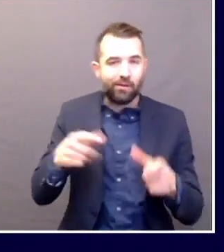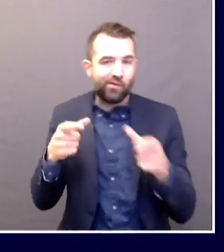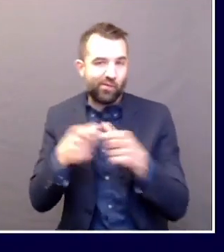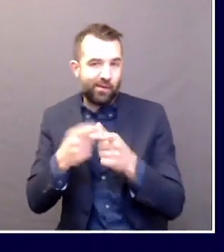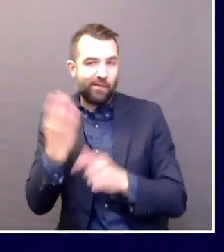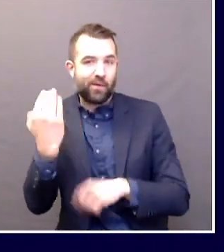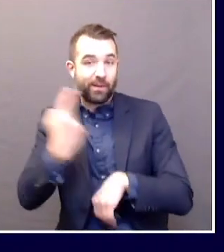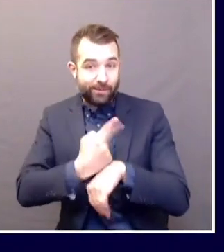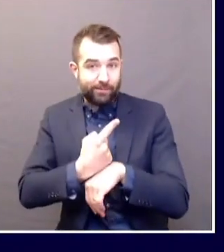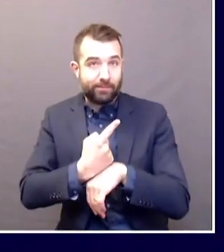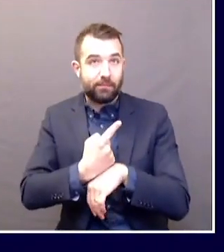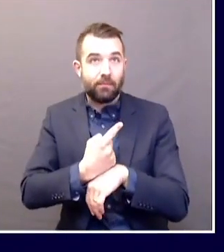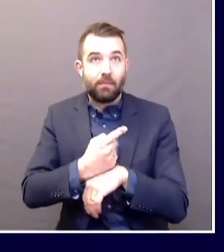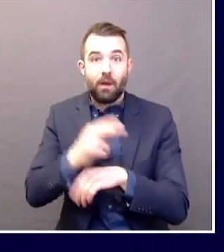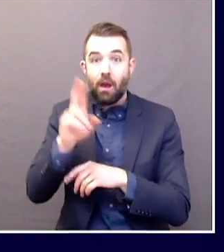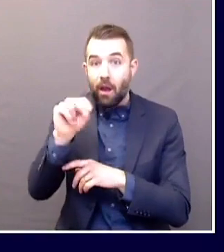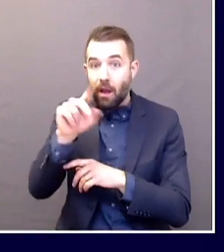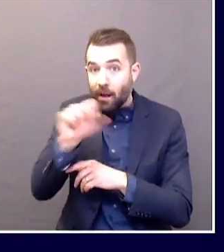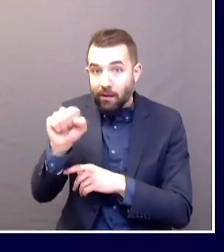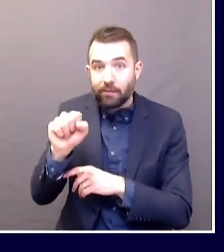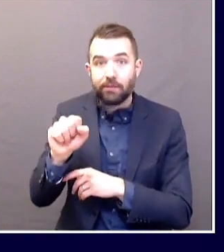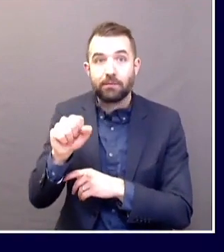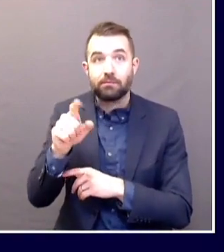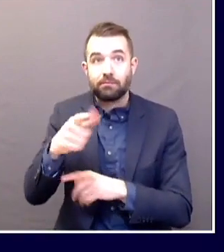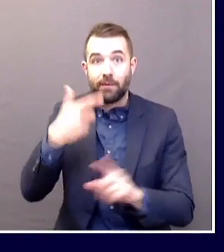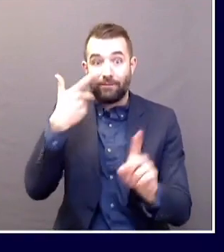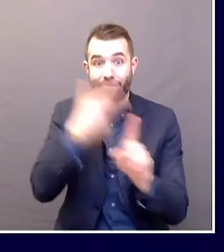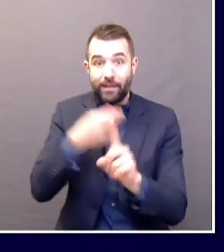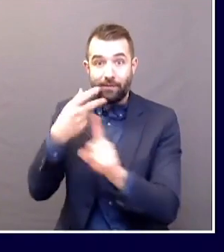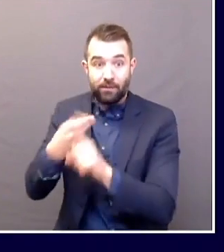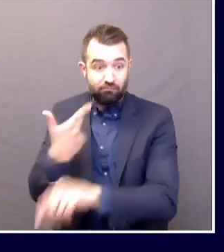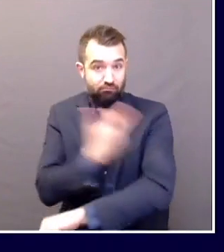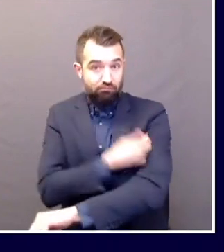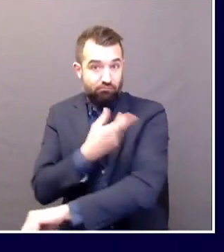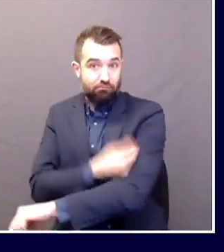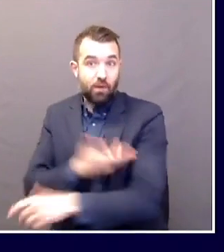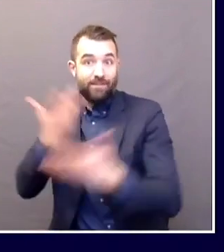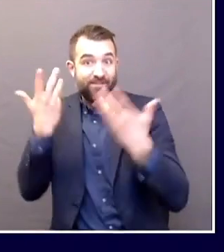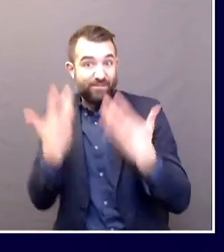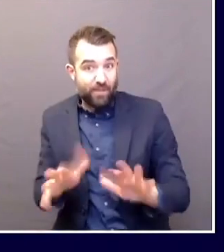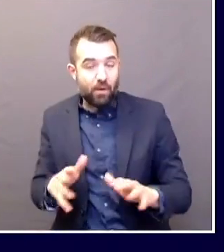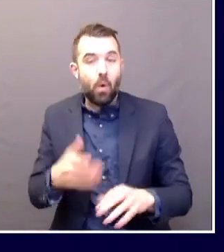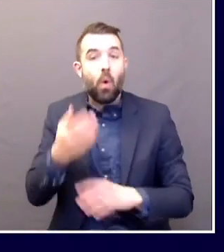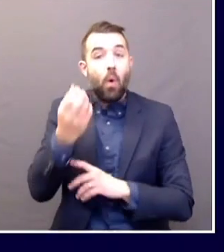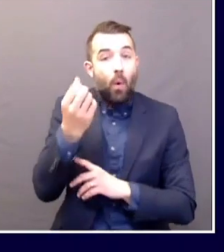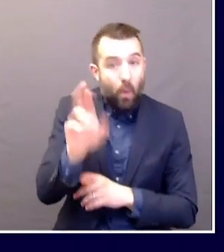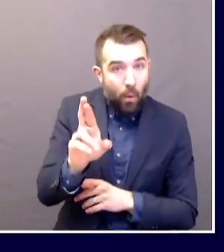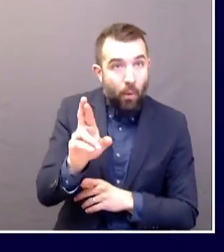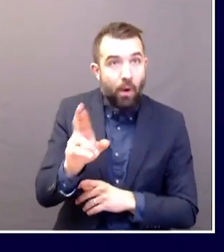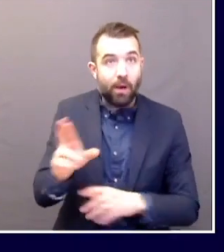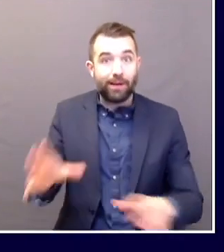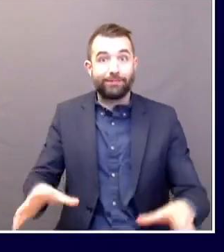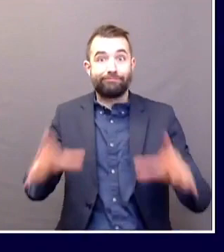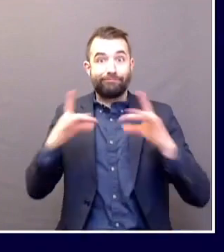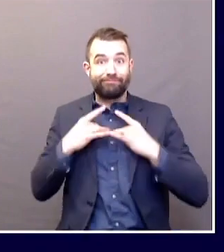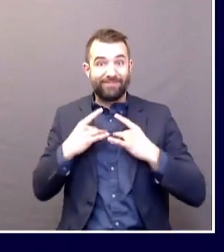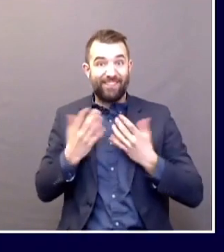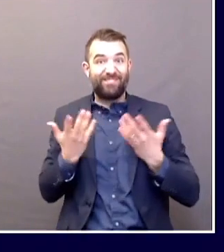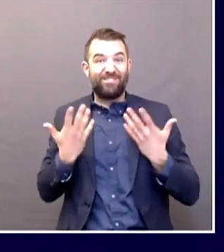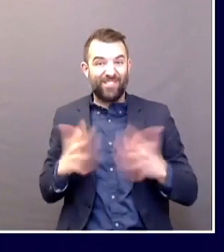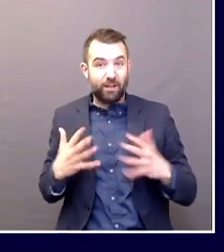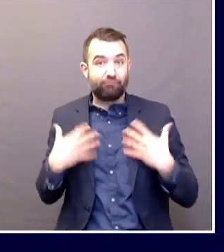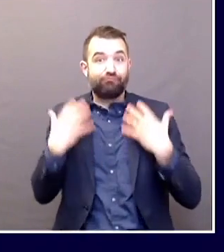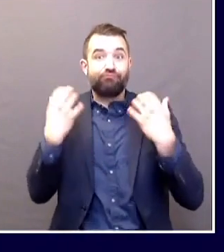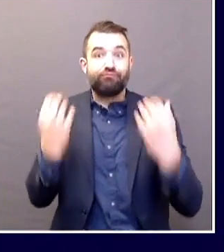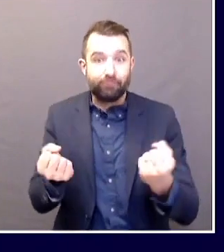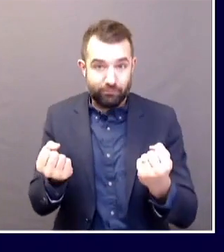Maine, regardless of the state or of origin. But keep in mind there are some federal requirements that relate to international travel, and those, of course, remain